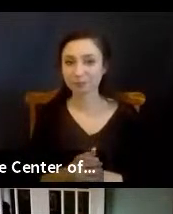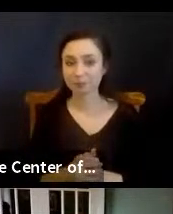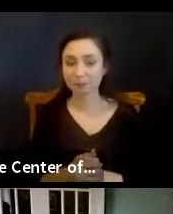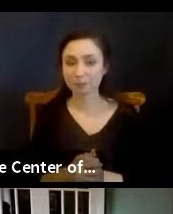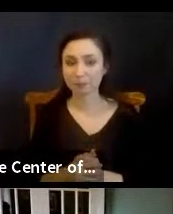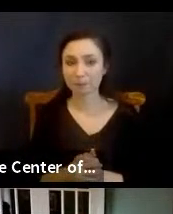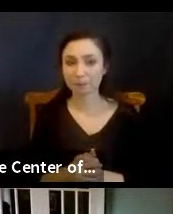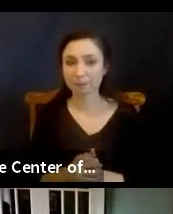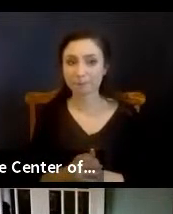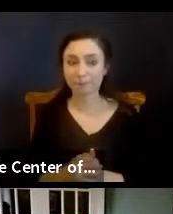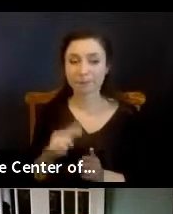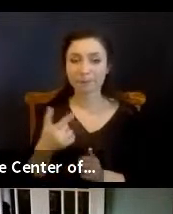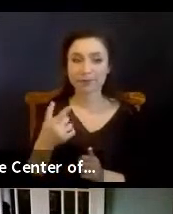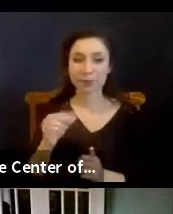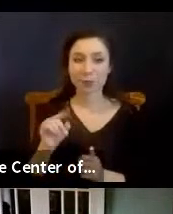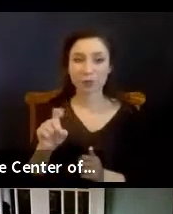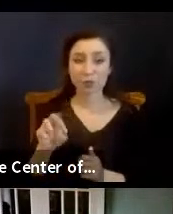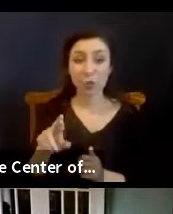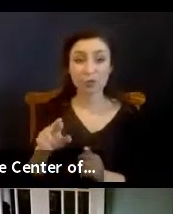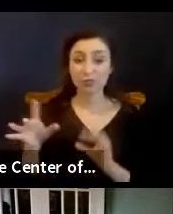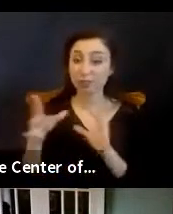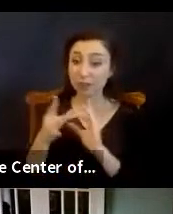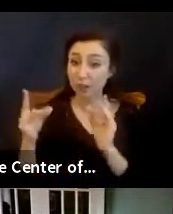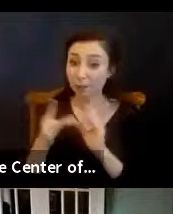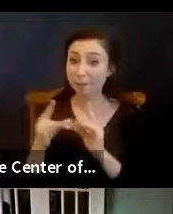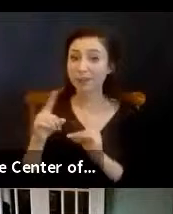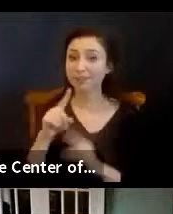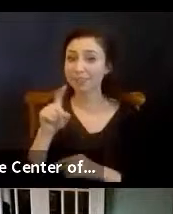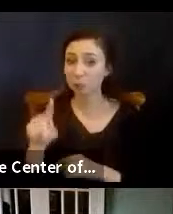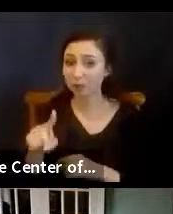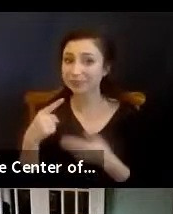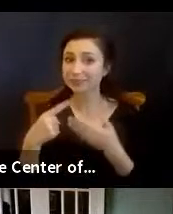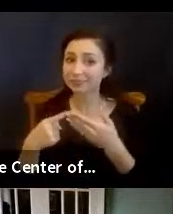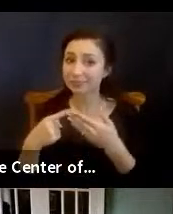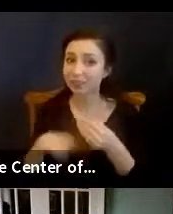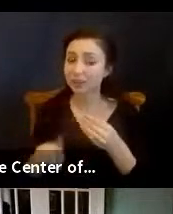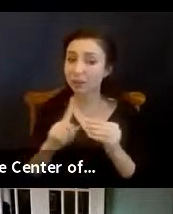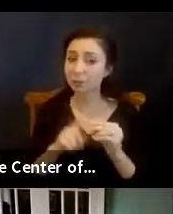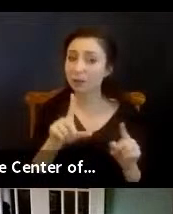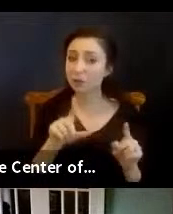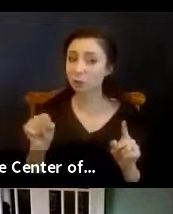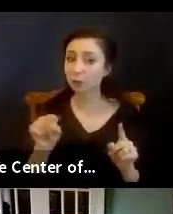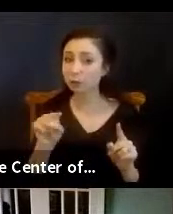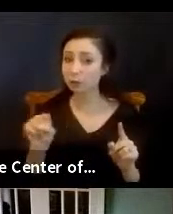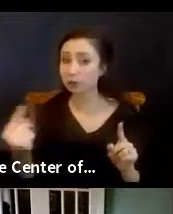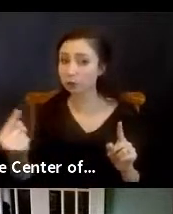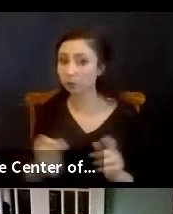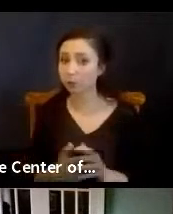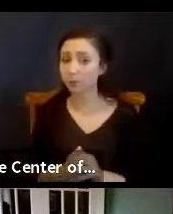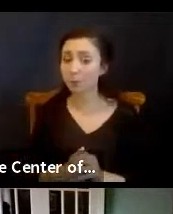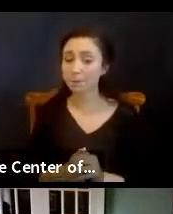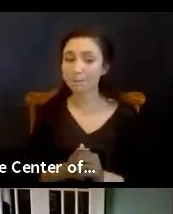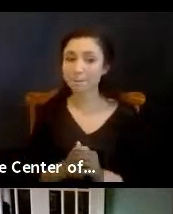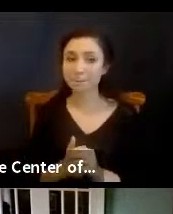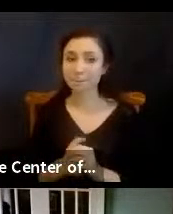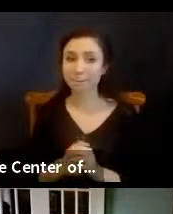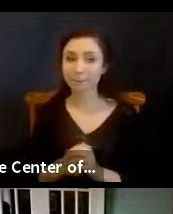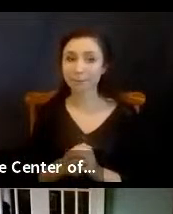Any other comments, questions, or discussions on 2020-1?